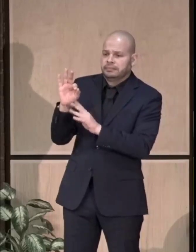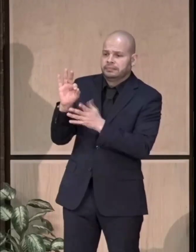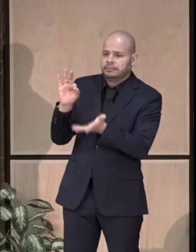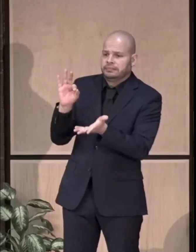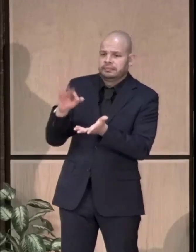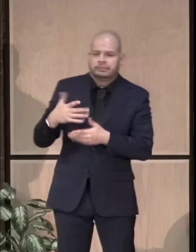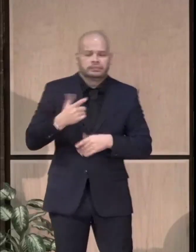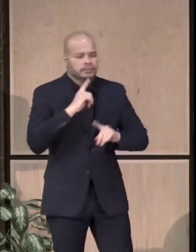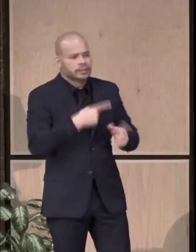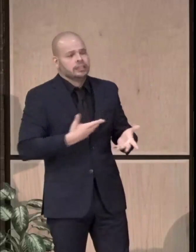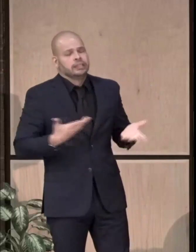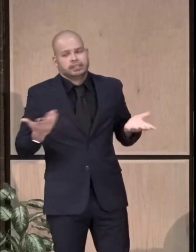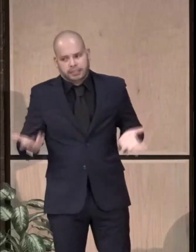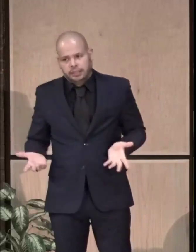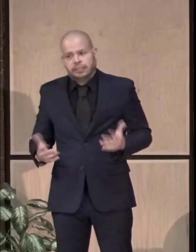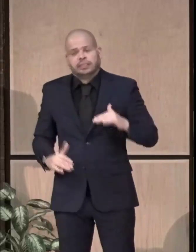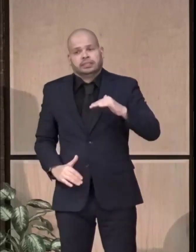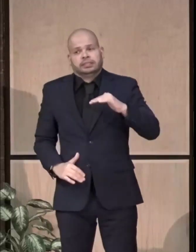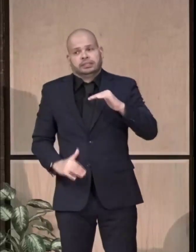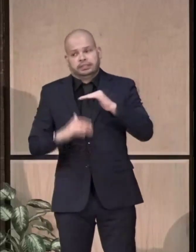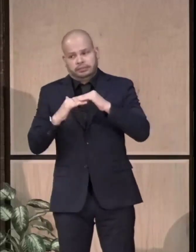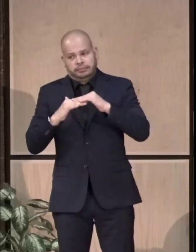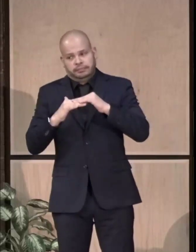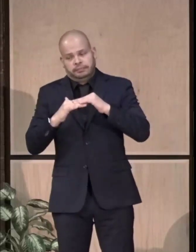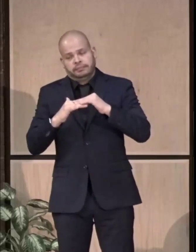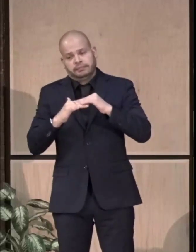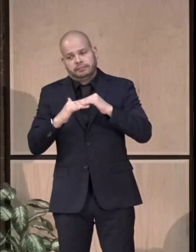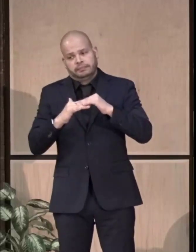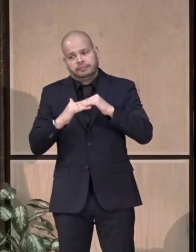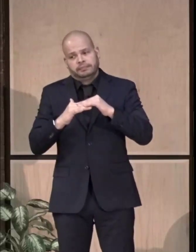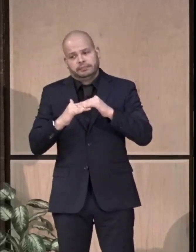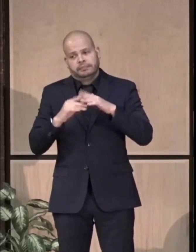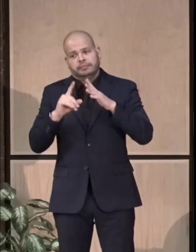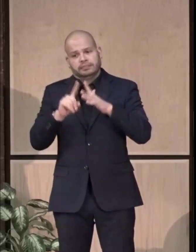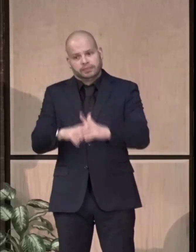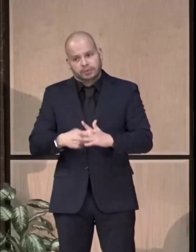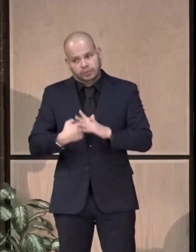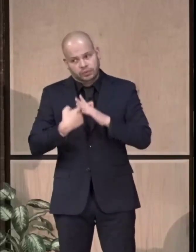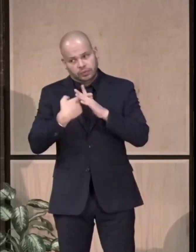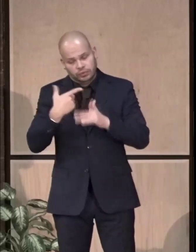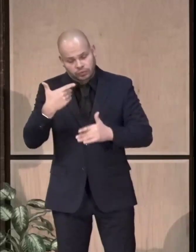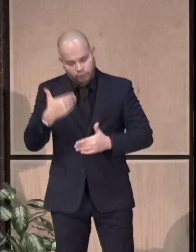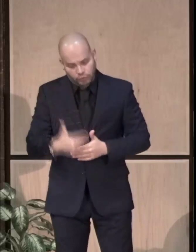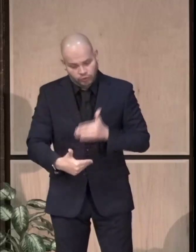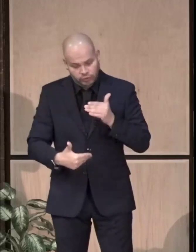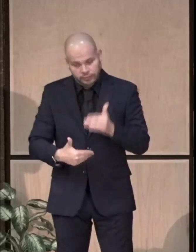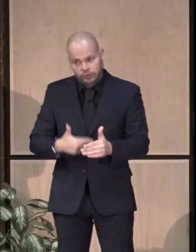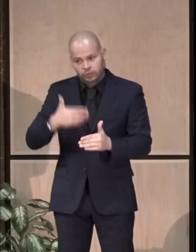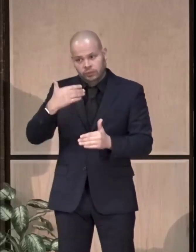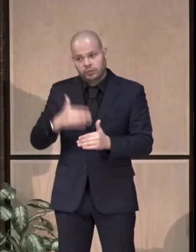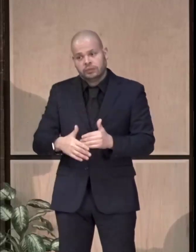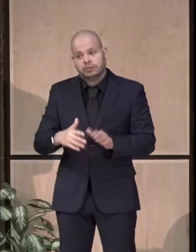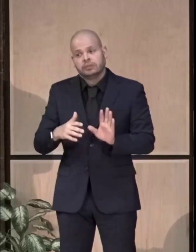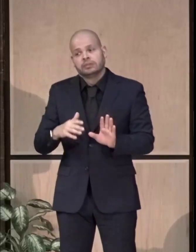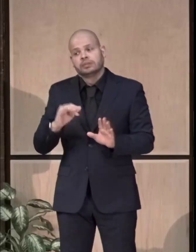the threshold in which then you can start what they call an unsatisfactory packet, which is basically removing a separation